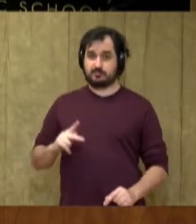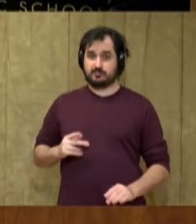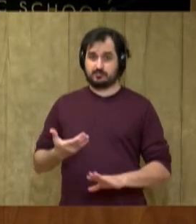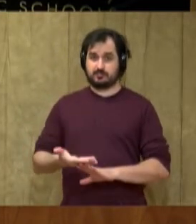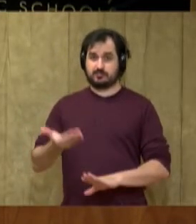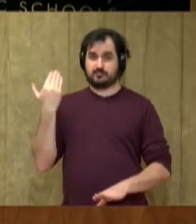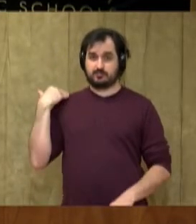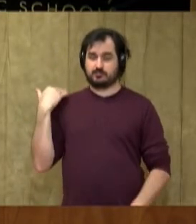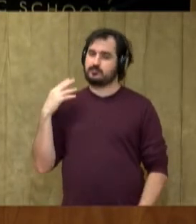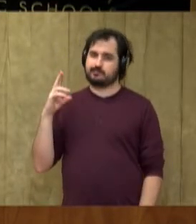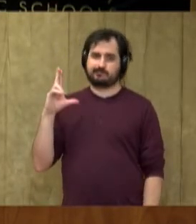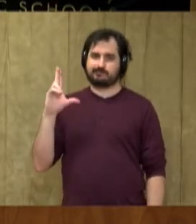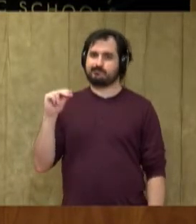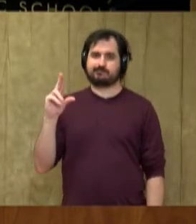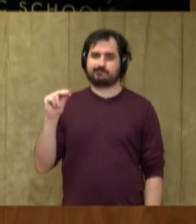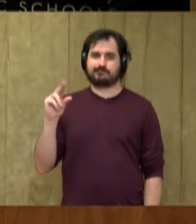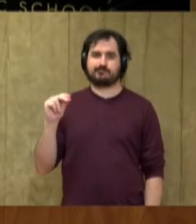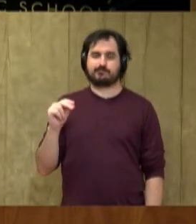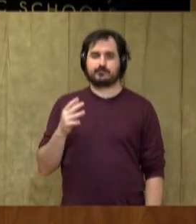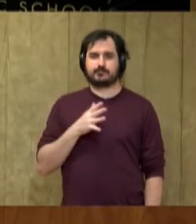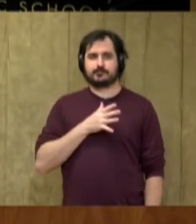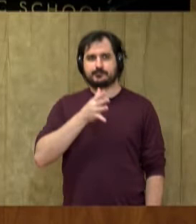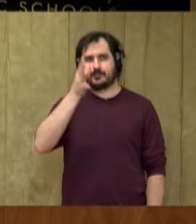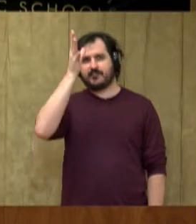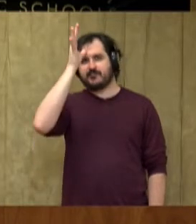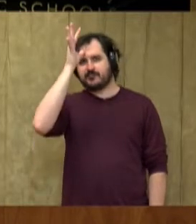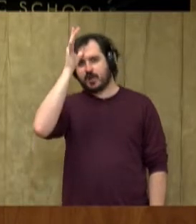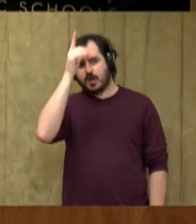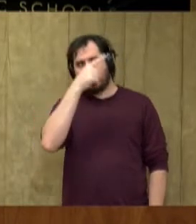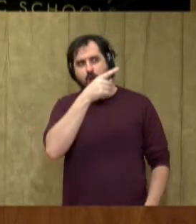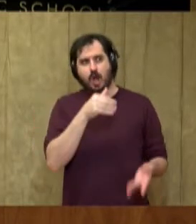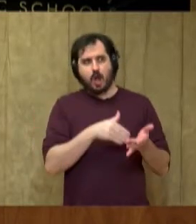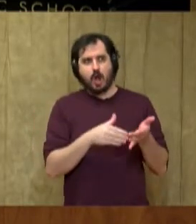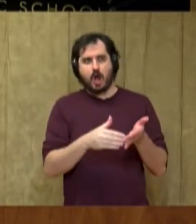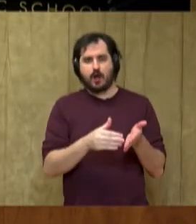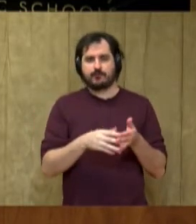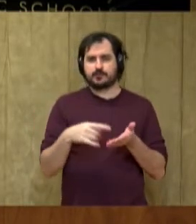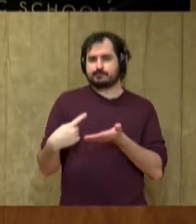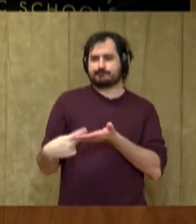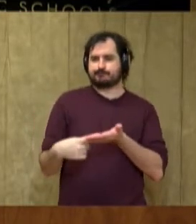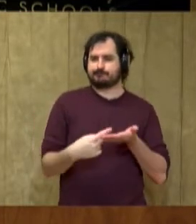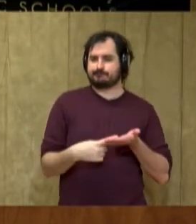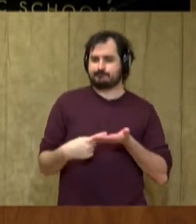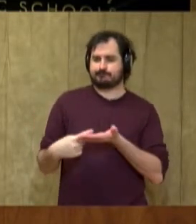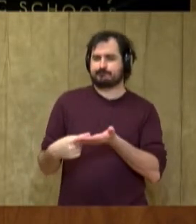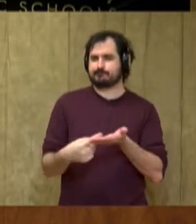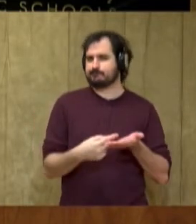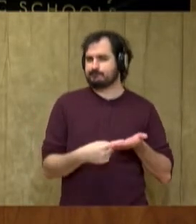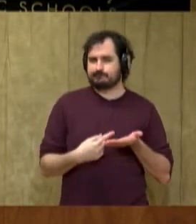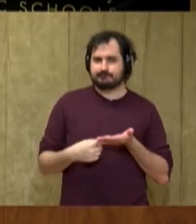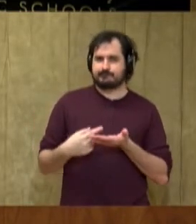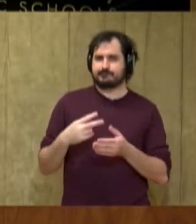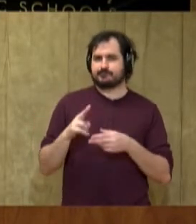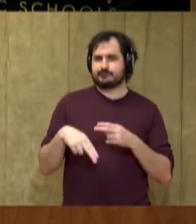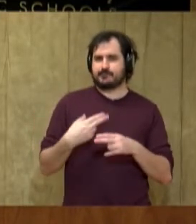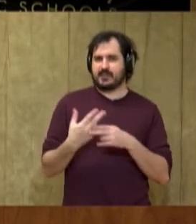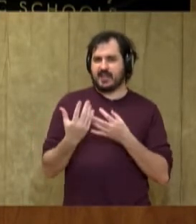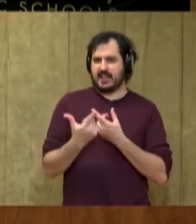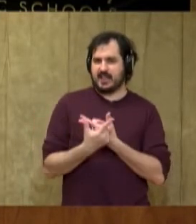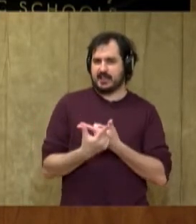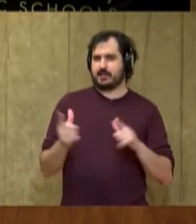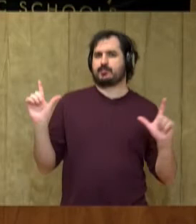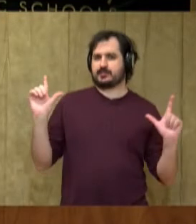wonder why it was so important to him. He had told his silversmith in town, Paul Revere, that he did not want to be ruled